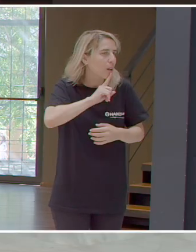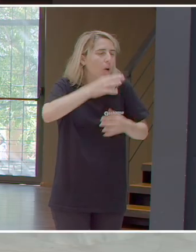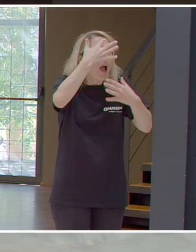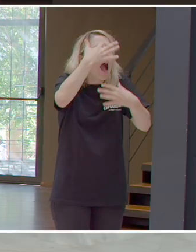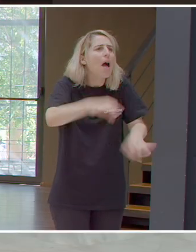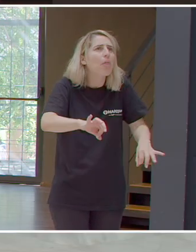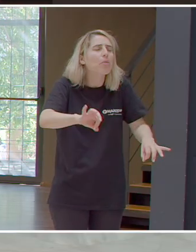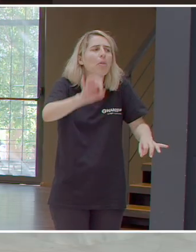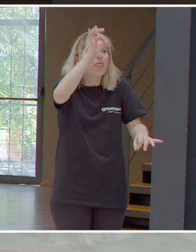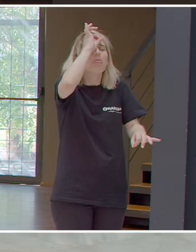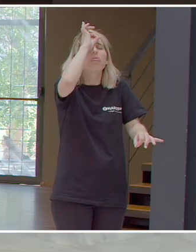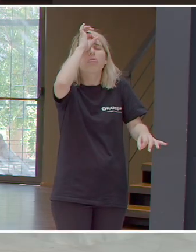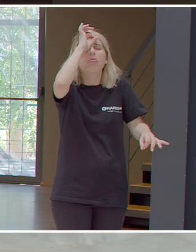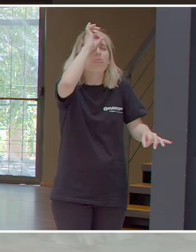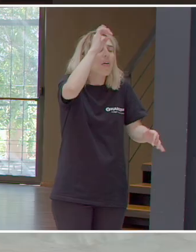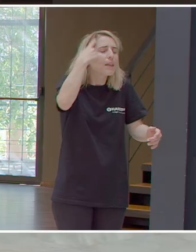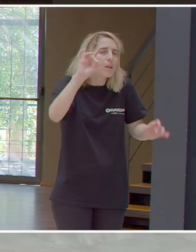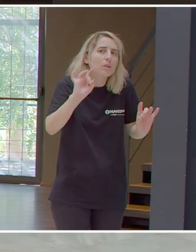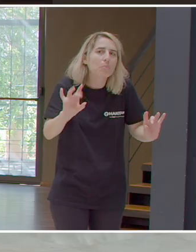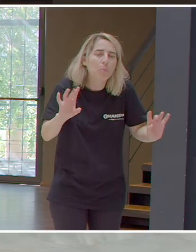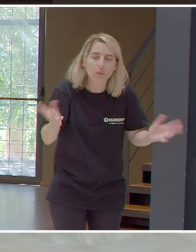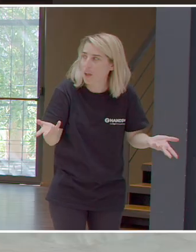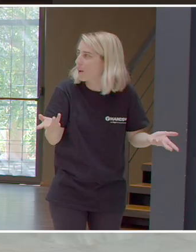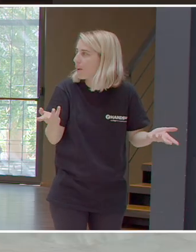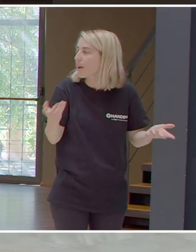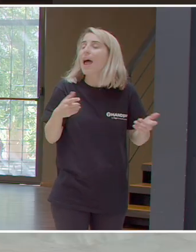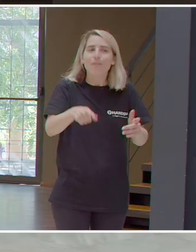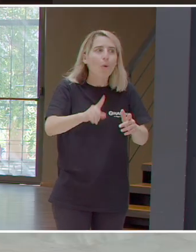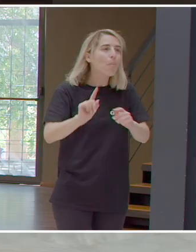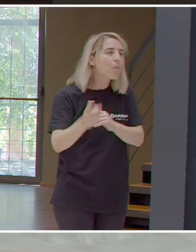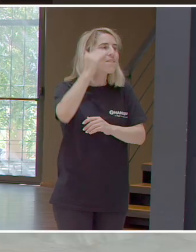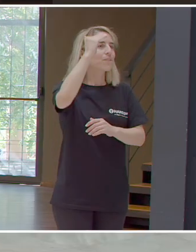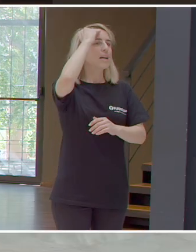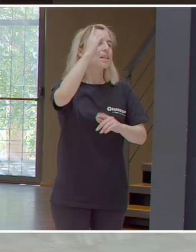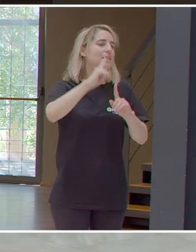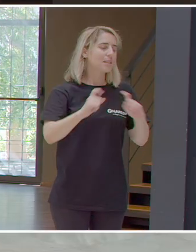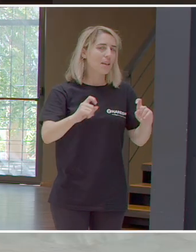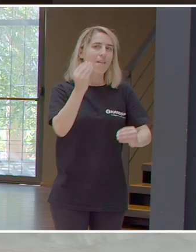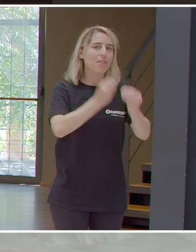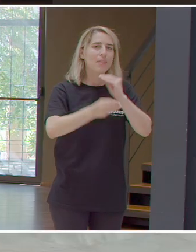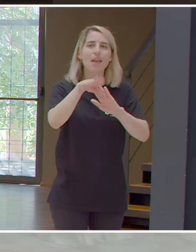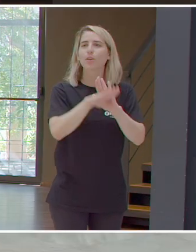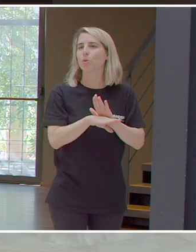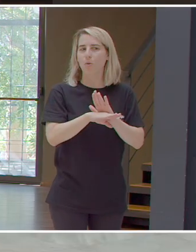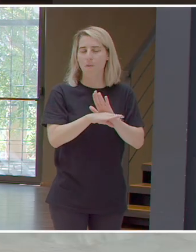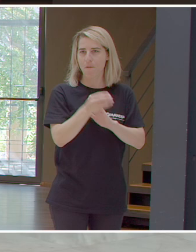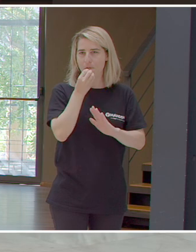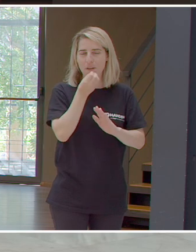not easy, but it's simple. It's a plant-based whole food diet, both for estrogen-sensitive and insensitive